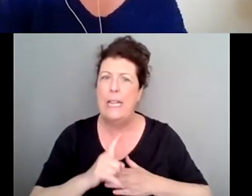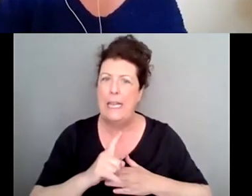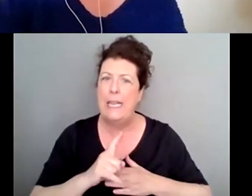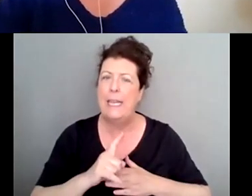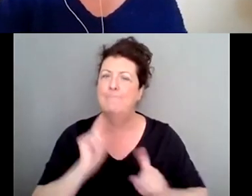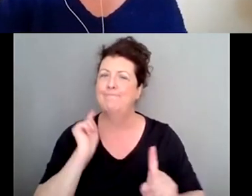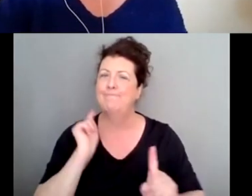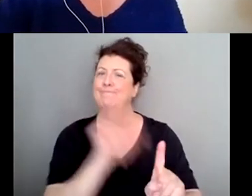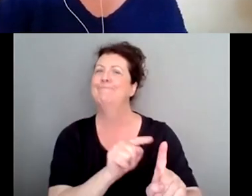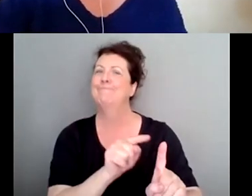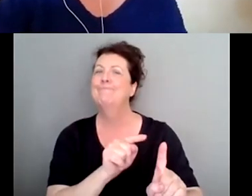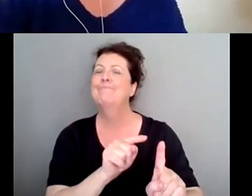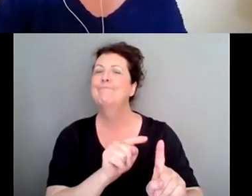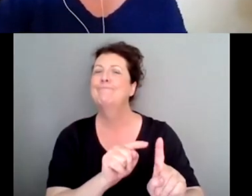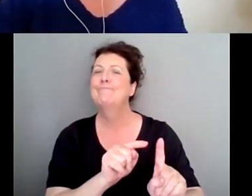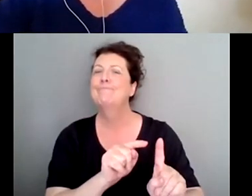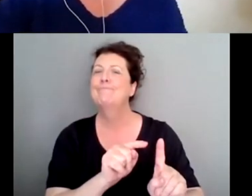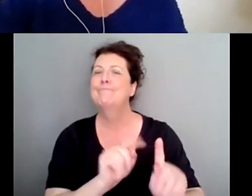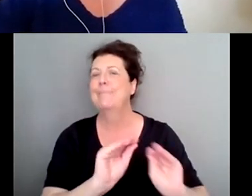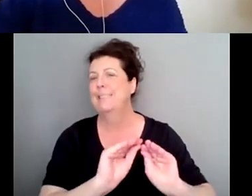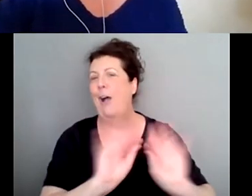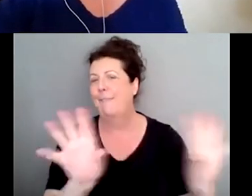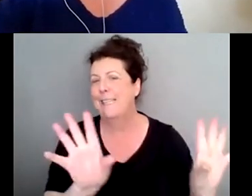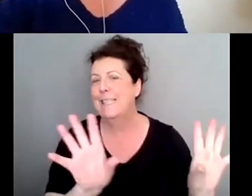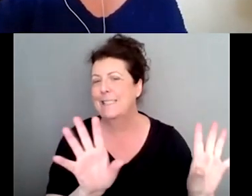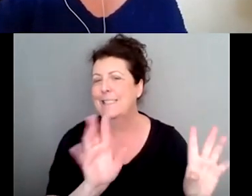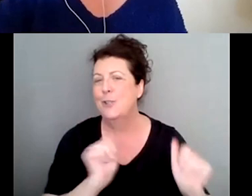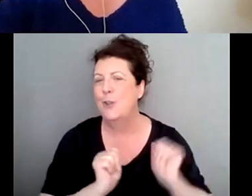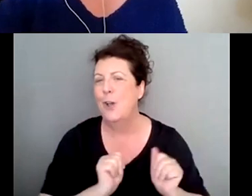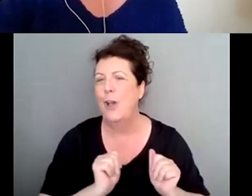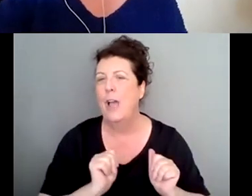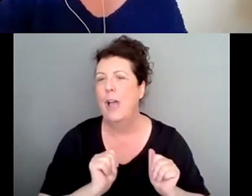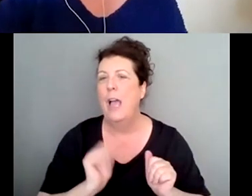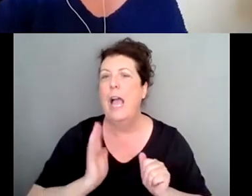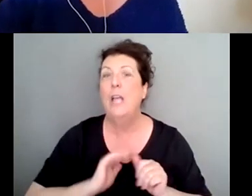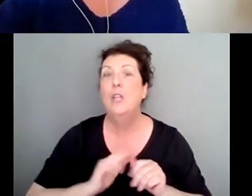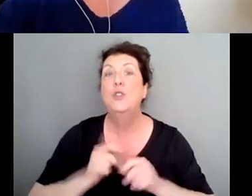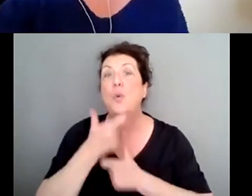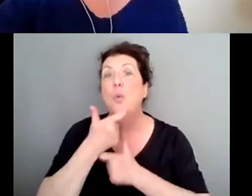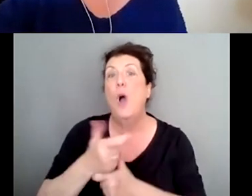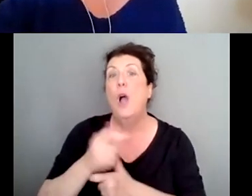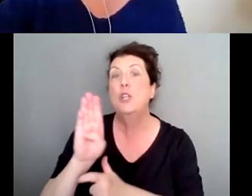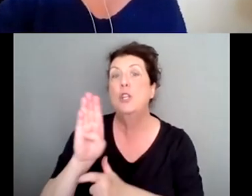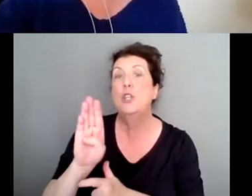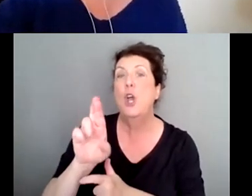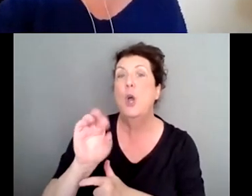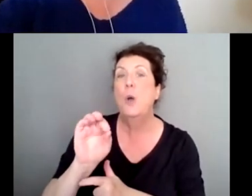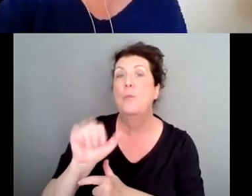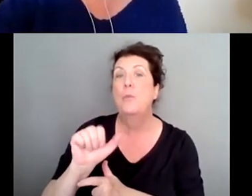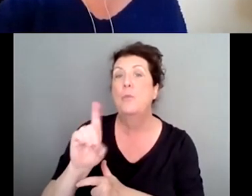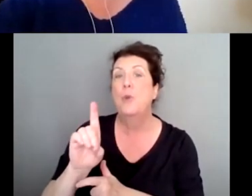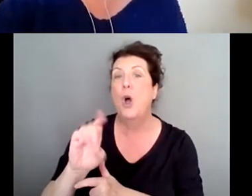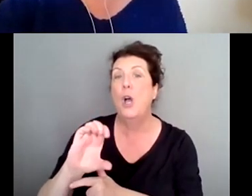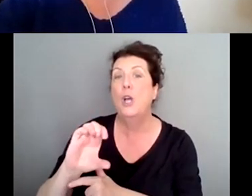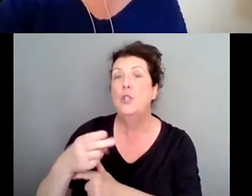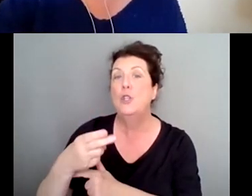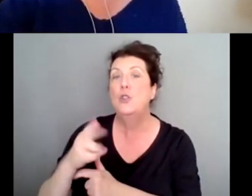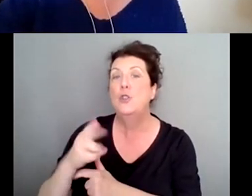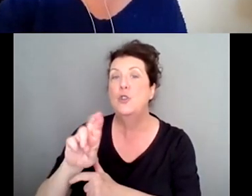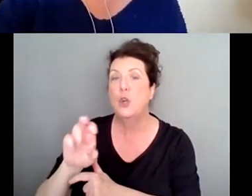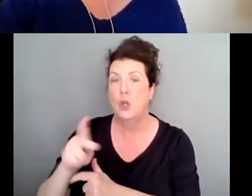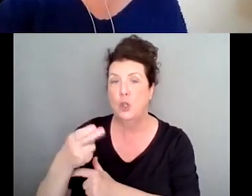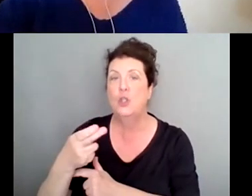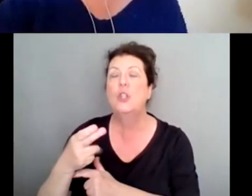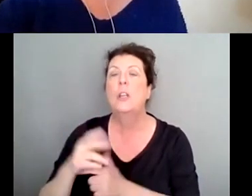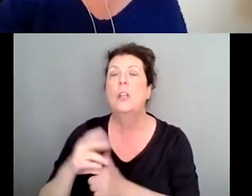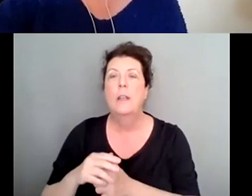me is an obvious one. Like, I, I used to watch Broadchurch and that was a show that I watched that, like, and this is why